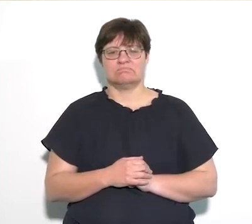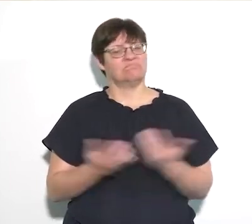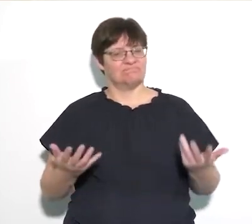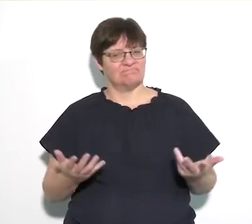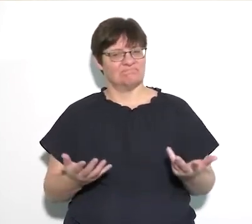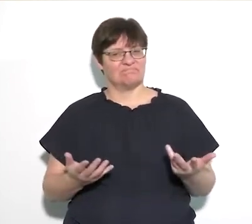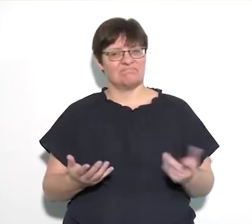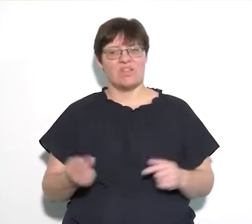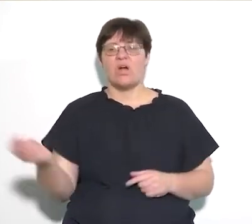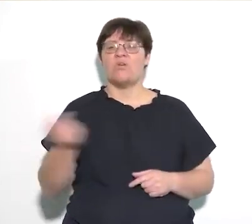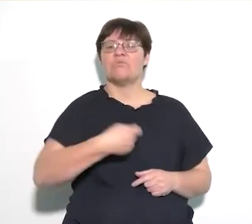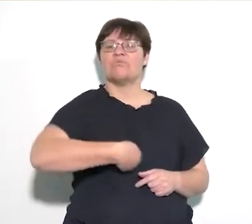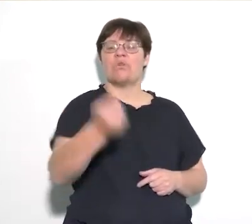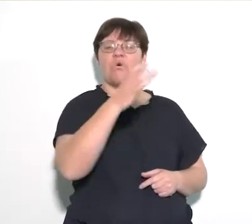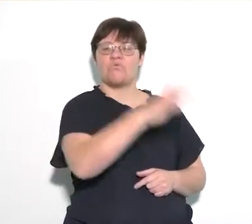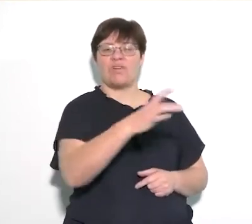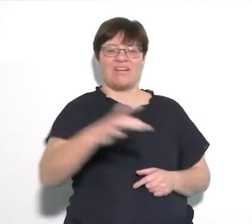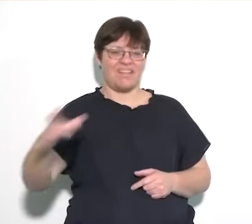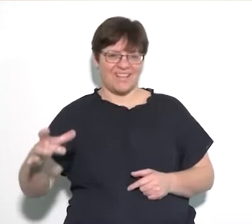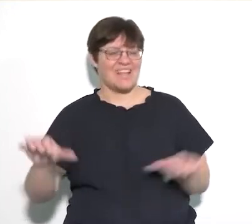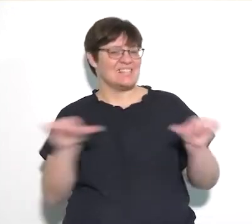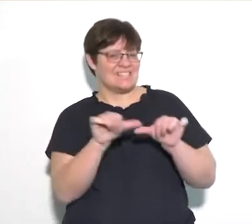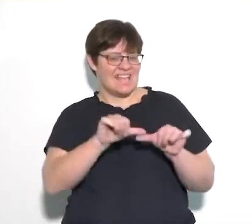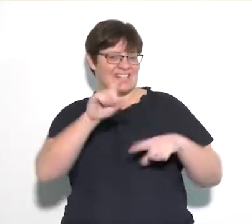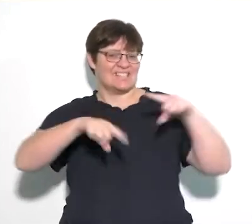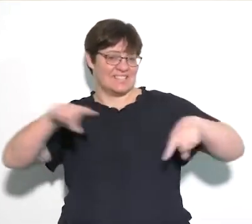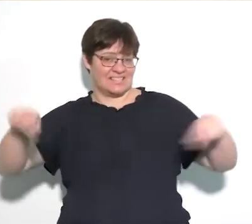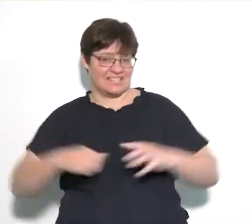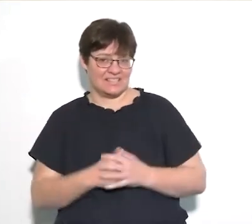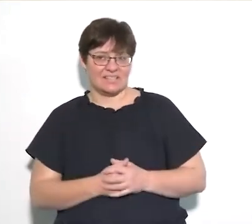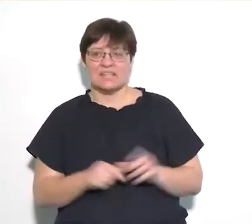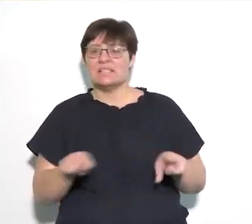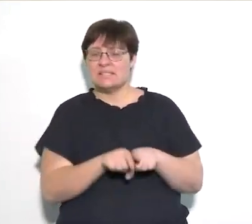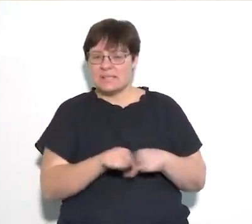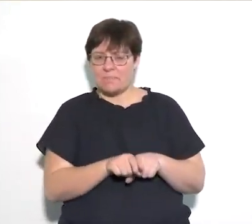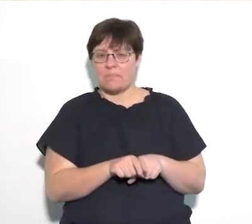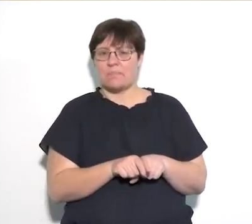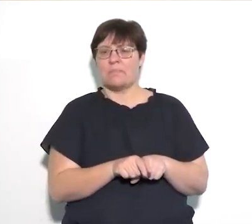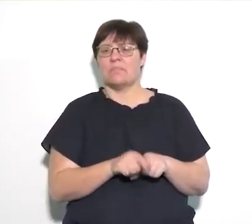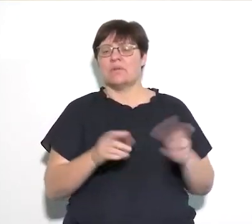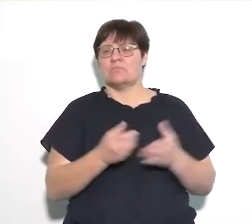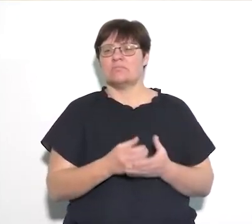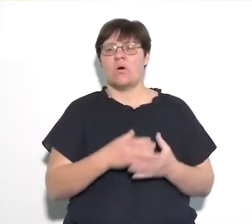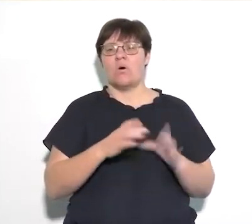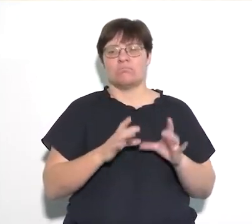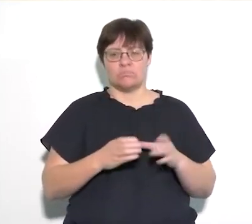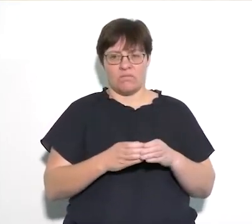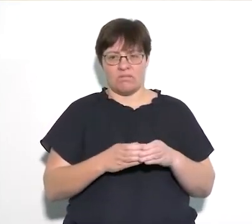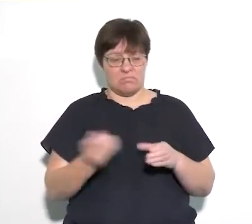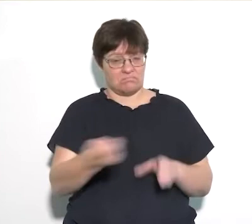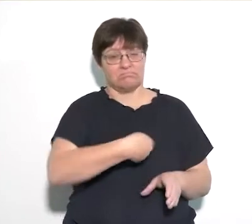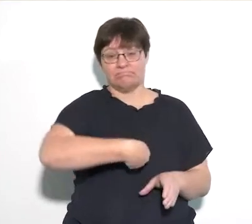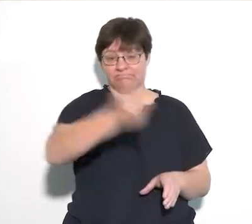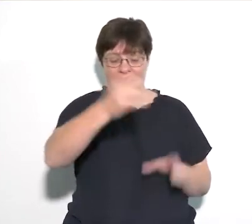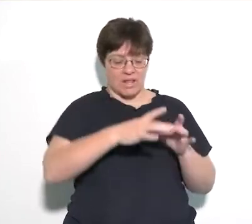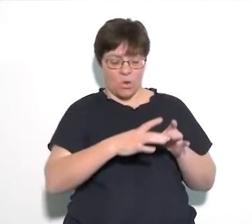And there we have a set of throwing rings of different sizes. You can even have different shapes. Oval tubs also make good